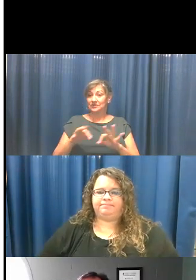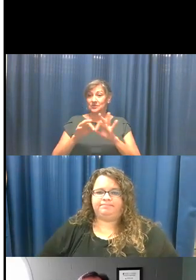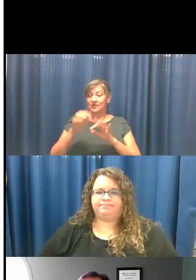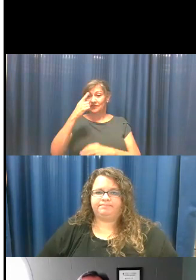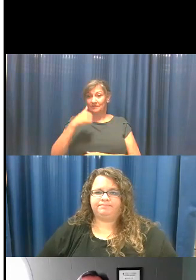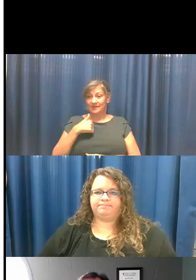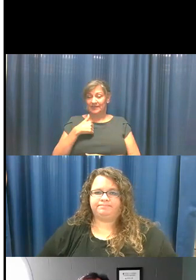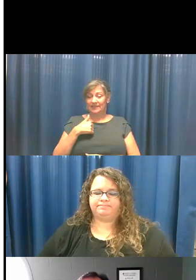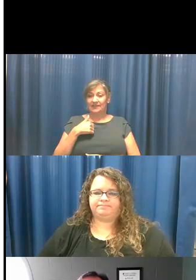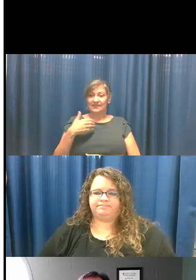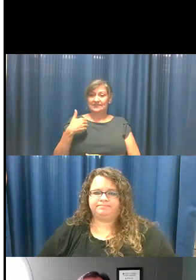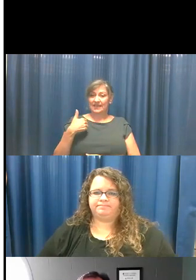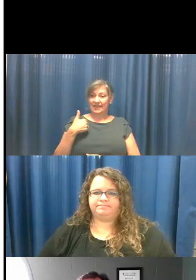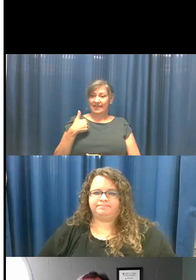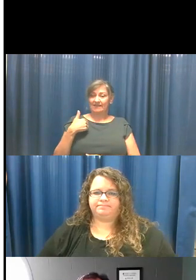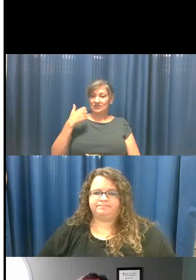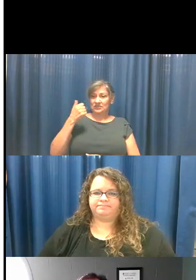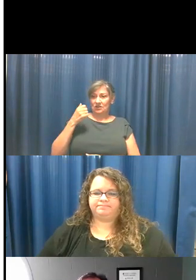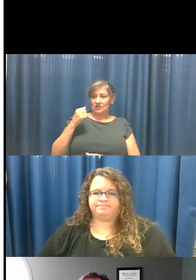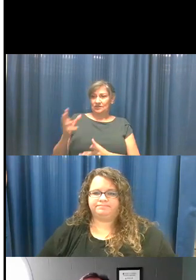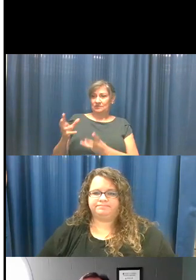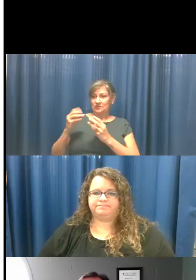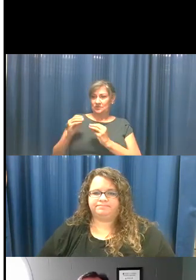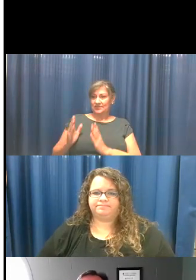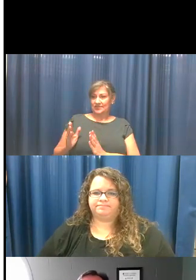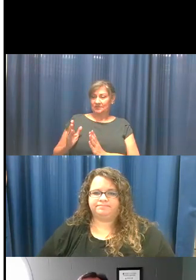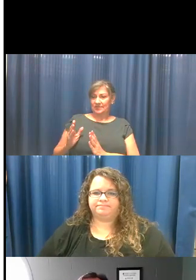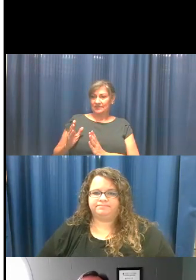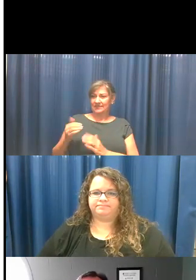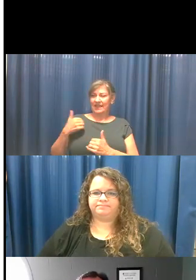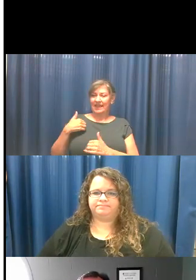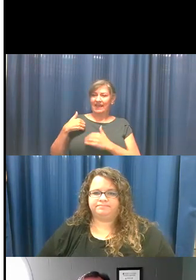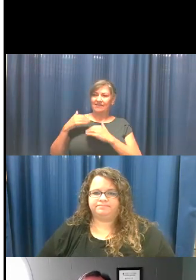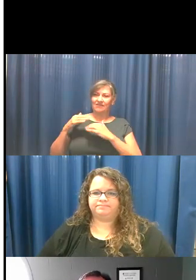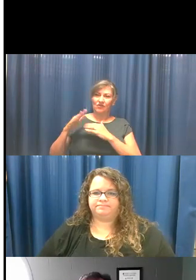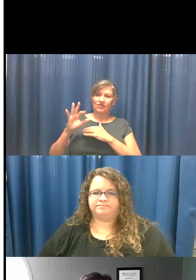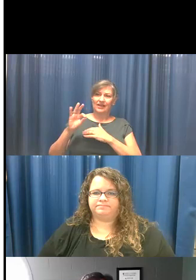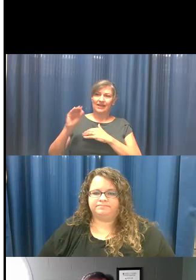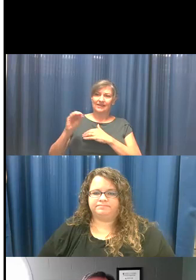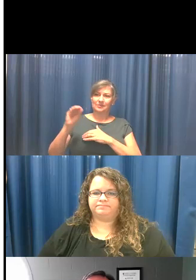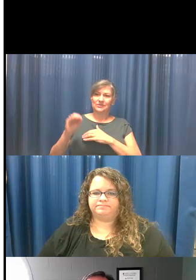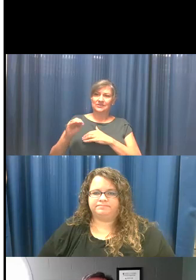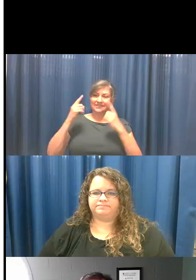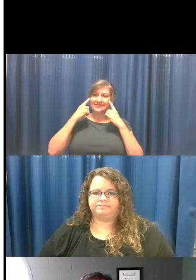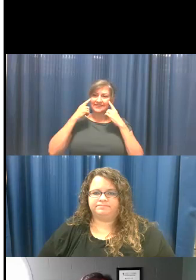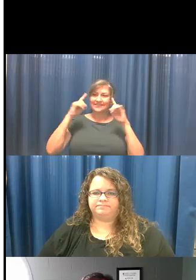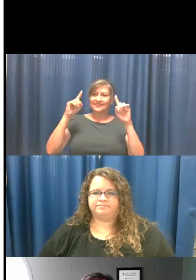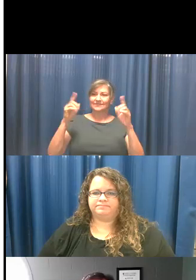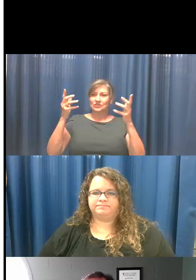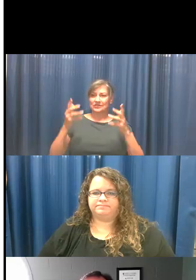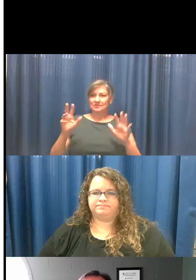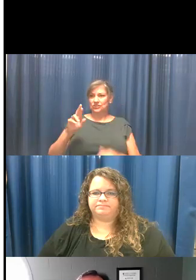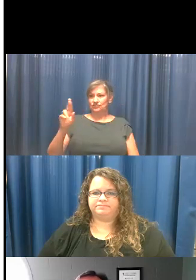they have scholarship recipients at Pikes Peak have over a 90% successful completion